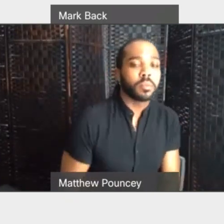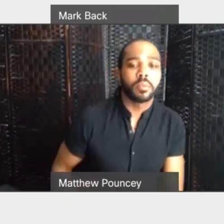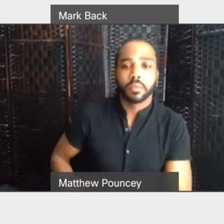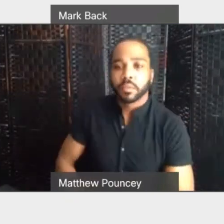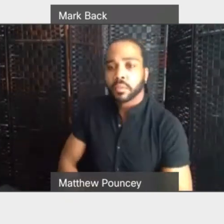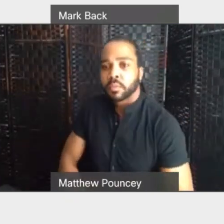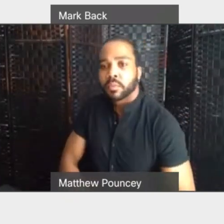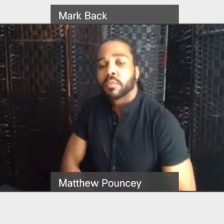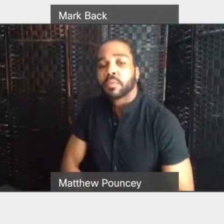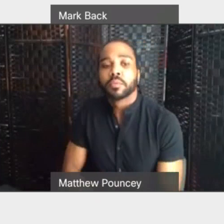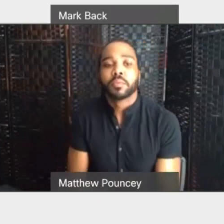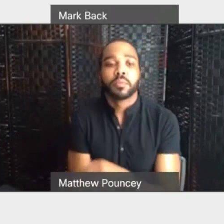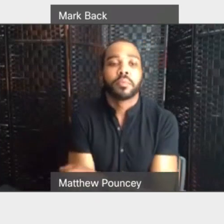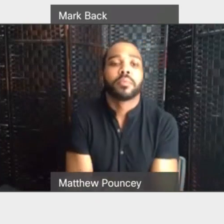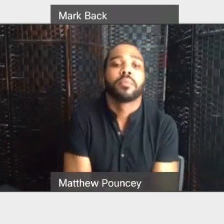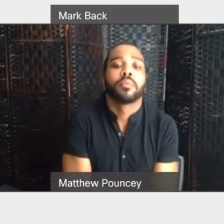Hmm.